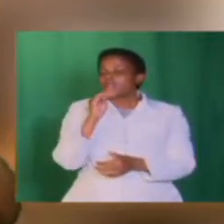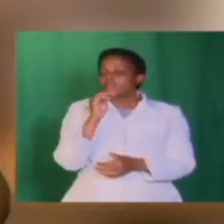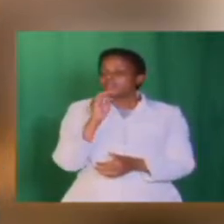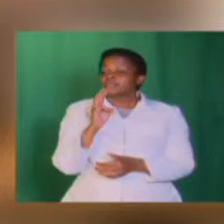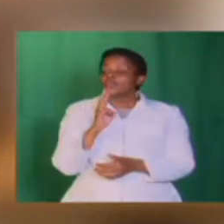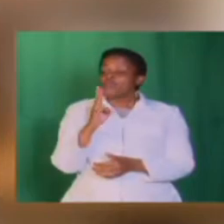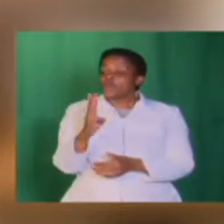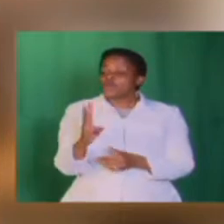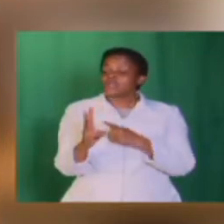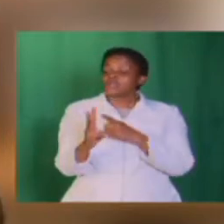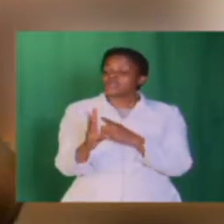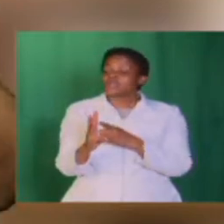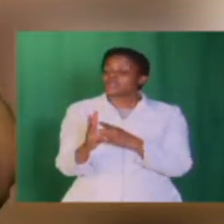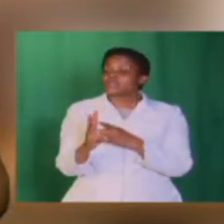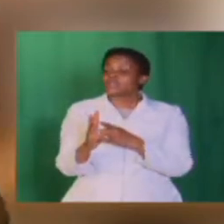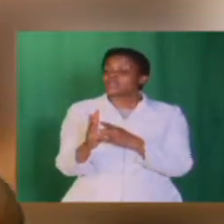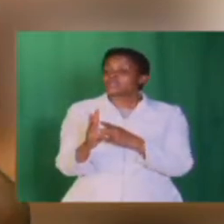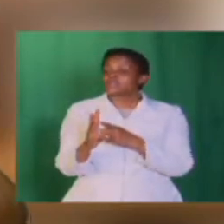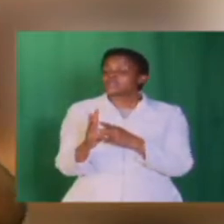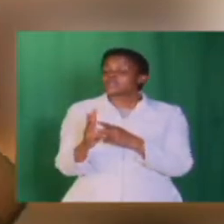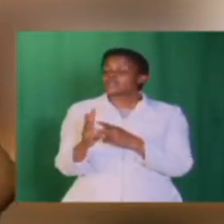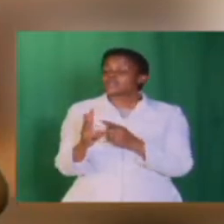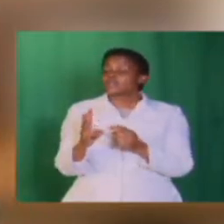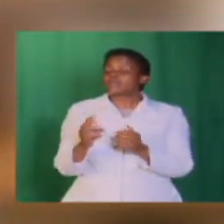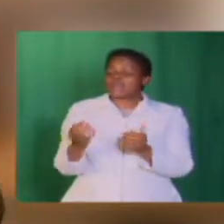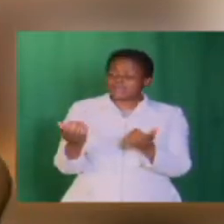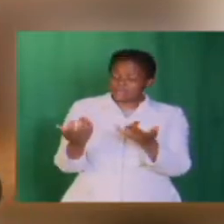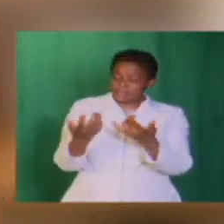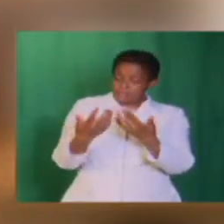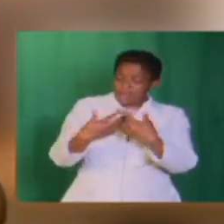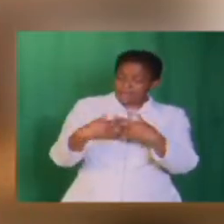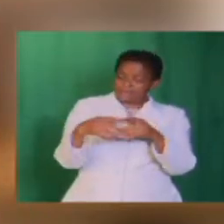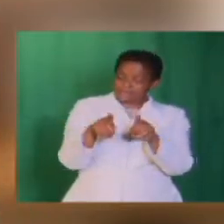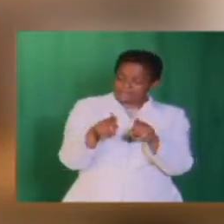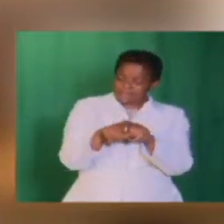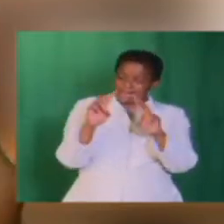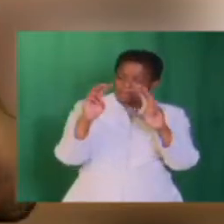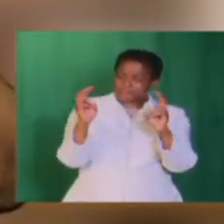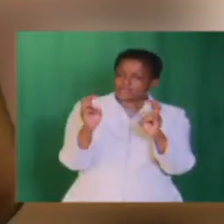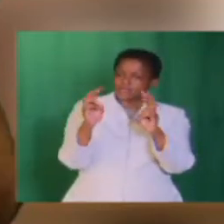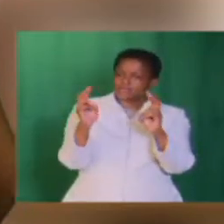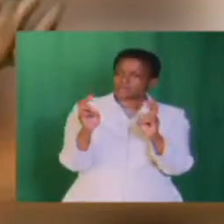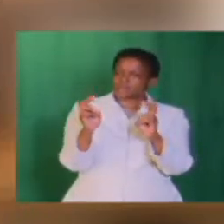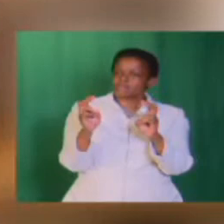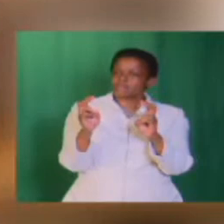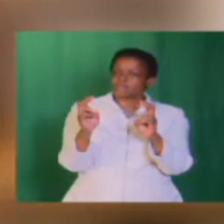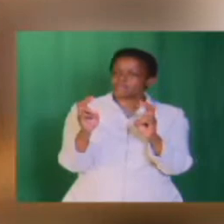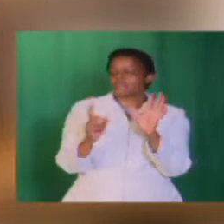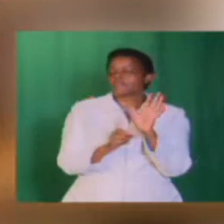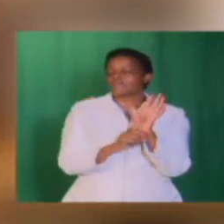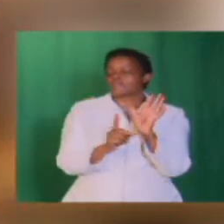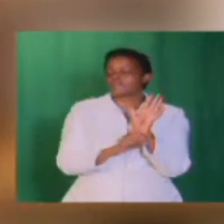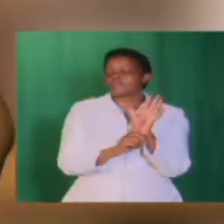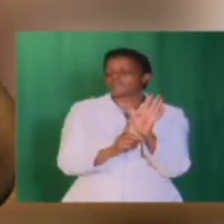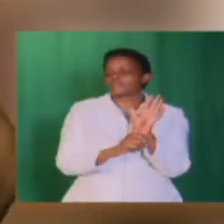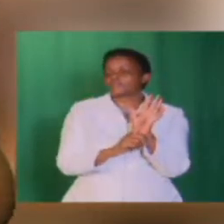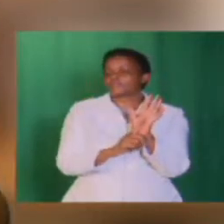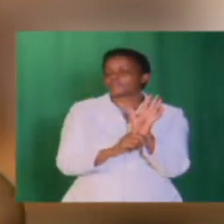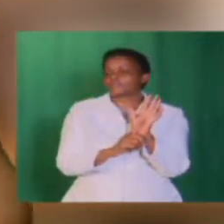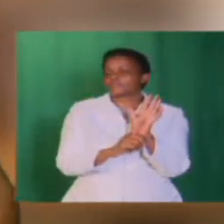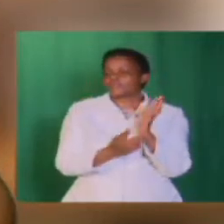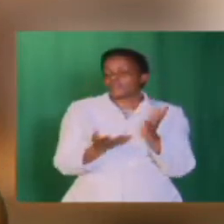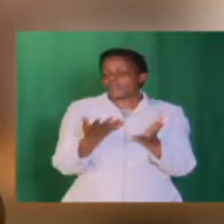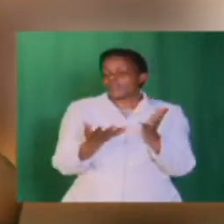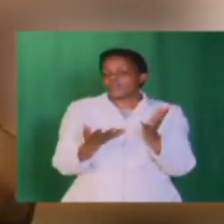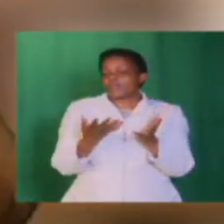appropriate vocabulary items tied with the situation presented. Let me make an example. You are going to be